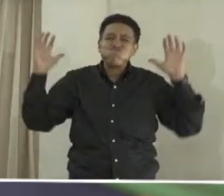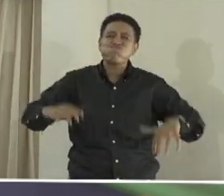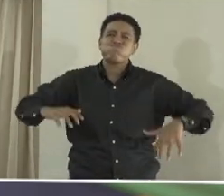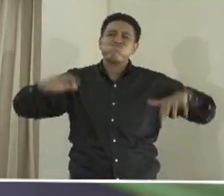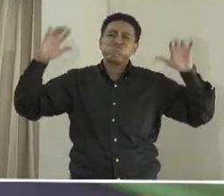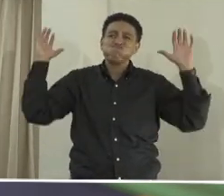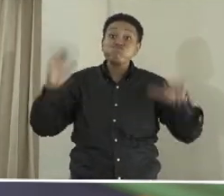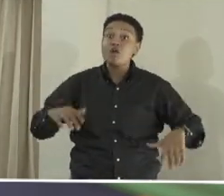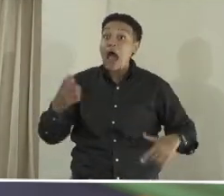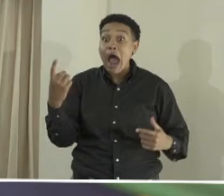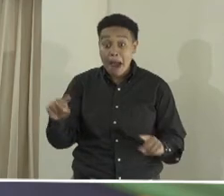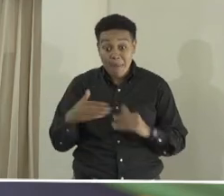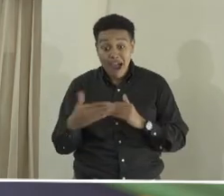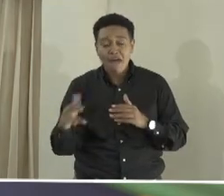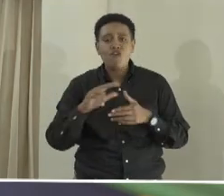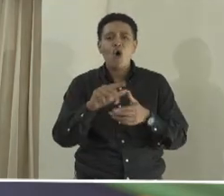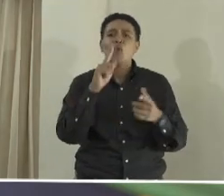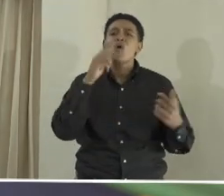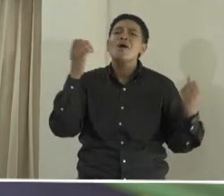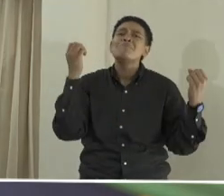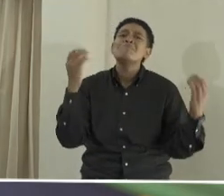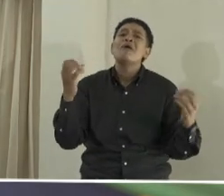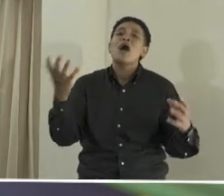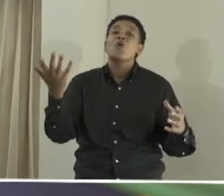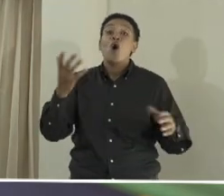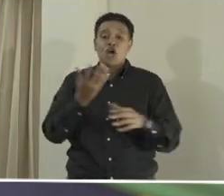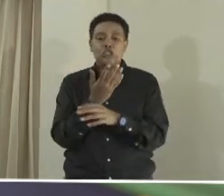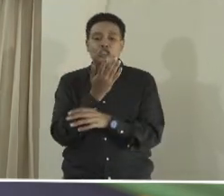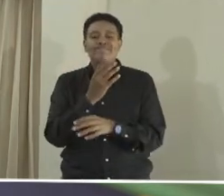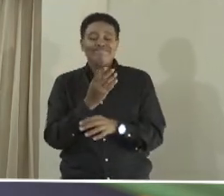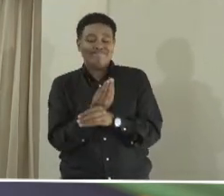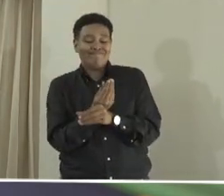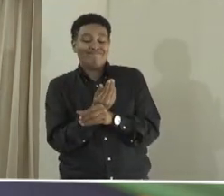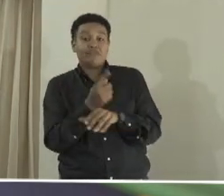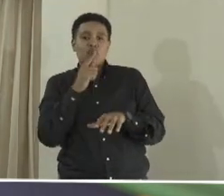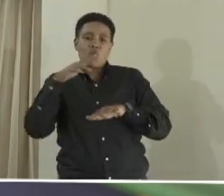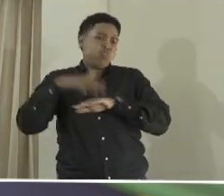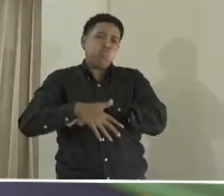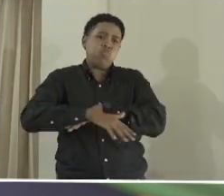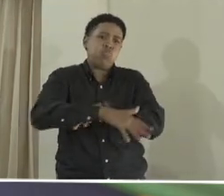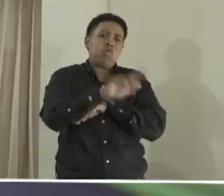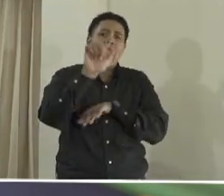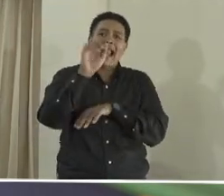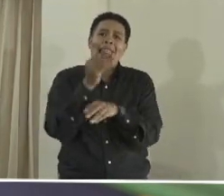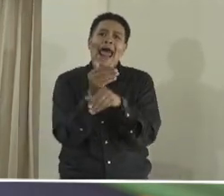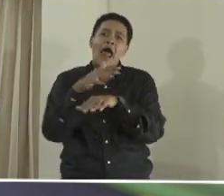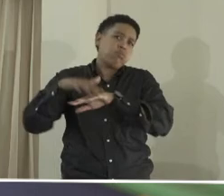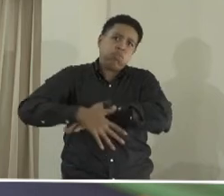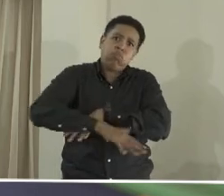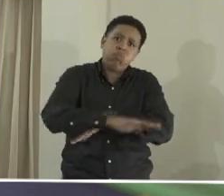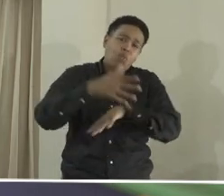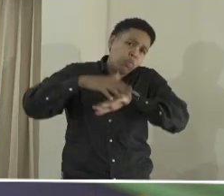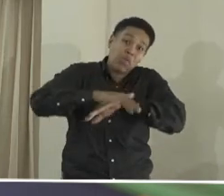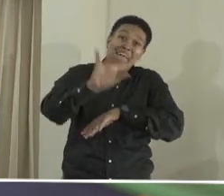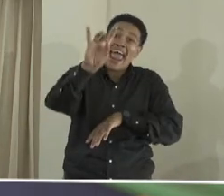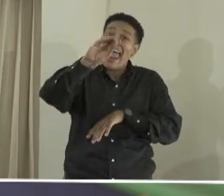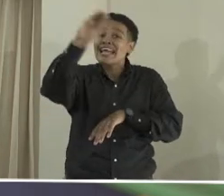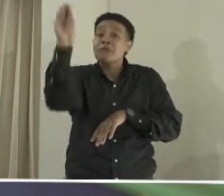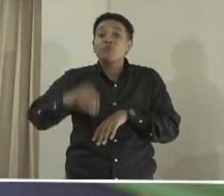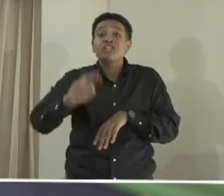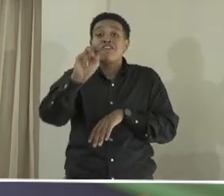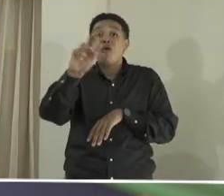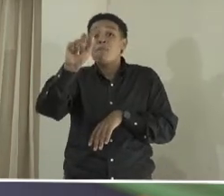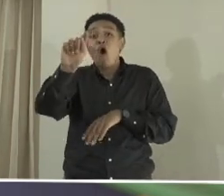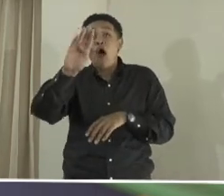came, and as a result, numerous landslides across the island. 80% of Moran Bay was